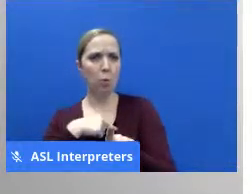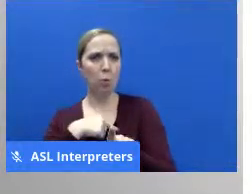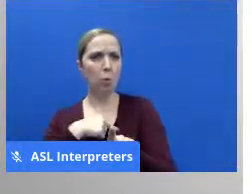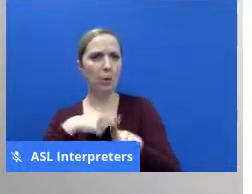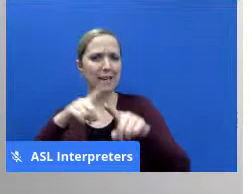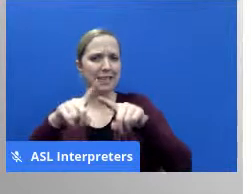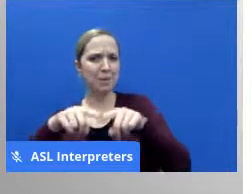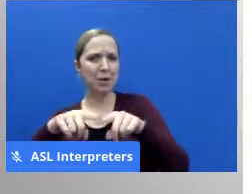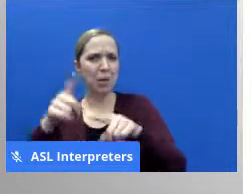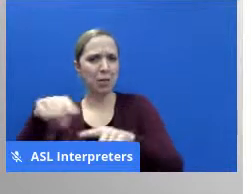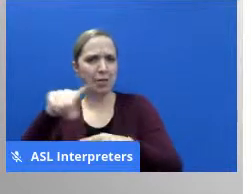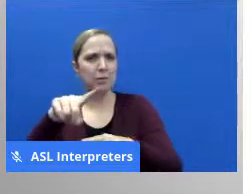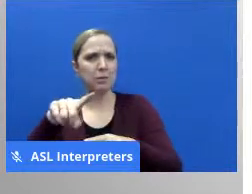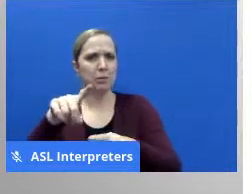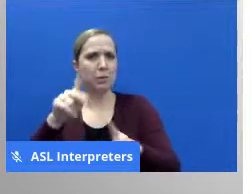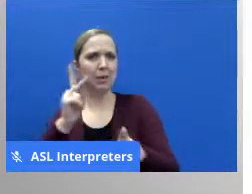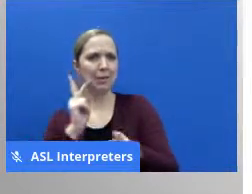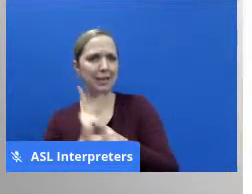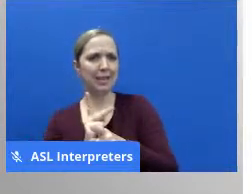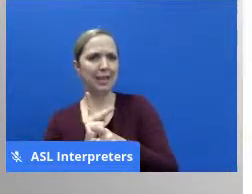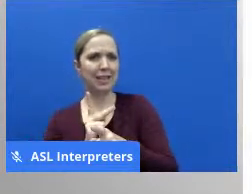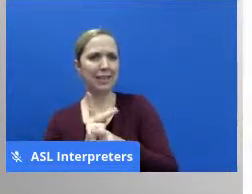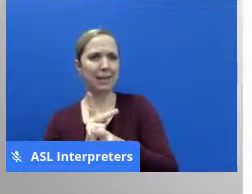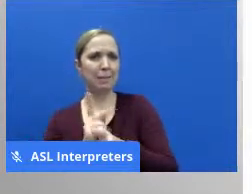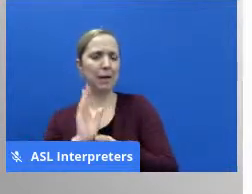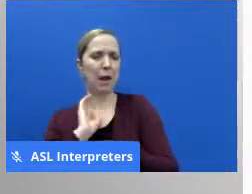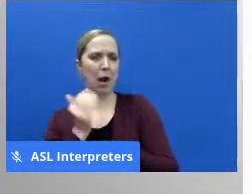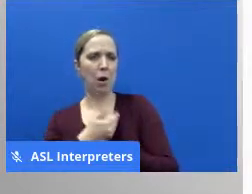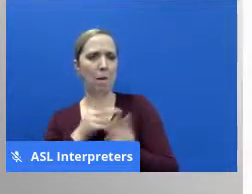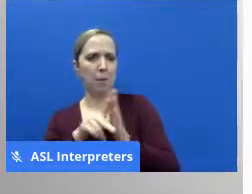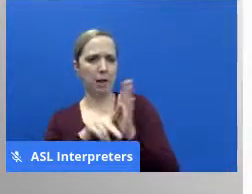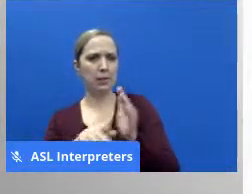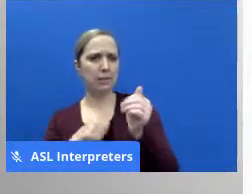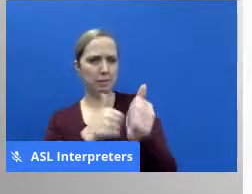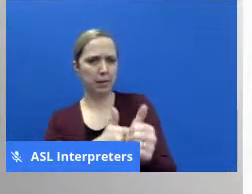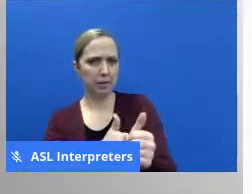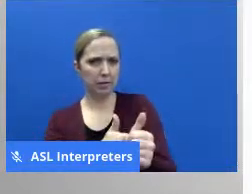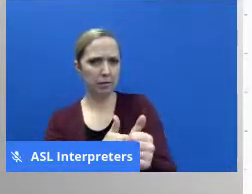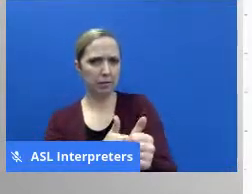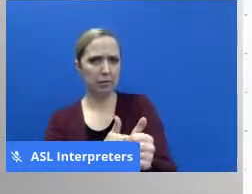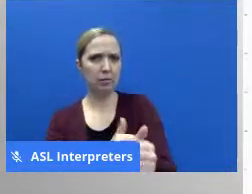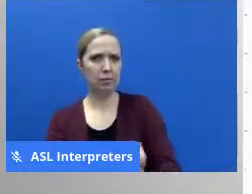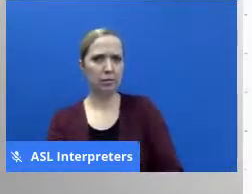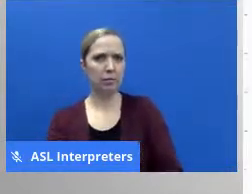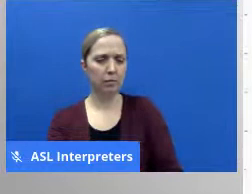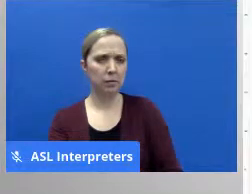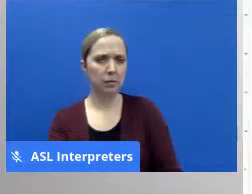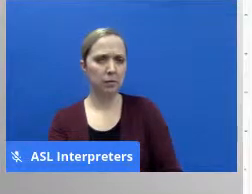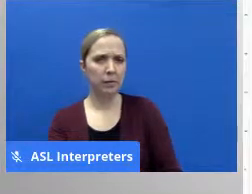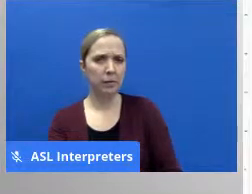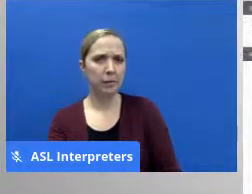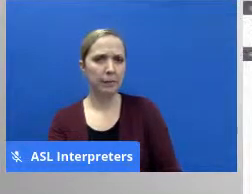sure. And not having it in the policy doesn't mean we don't have to follow the new law.